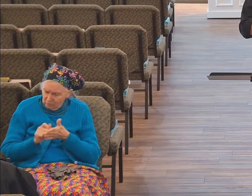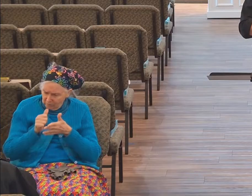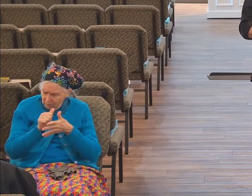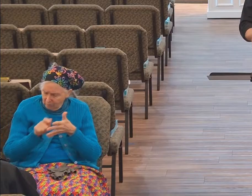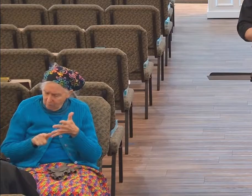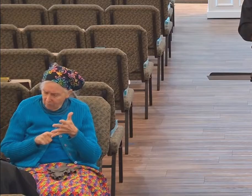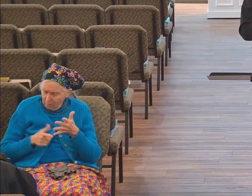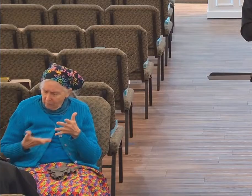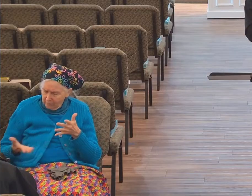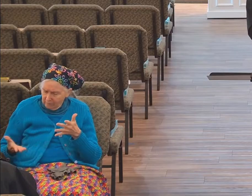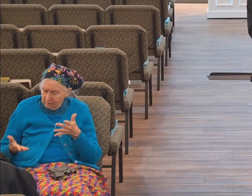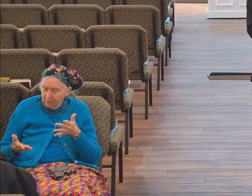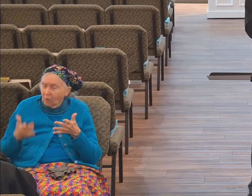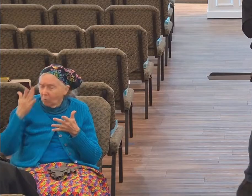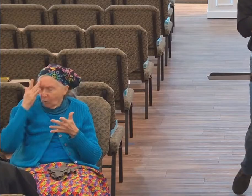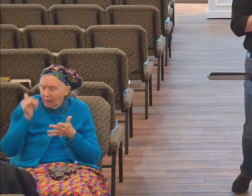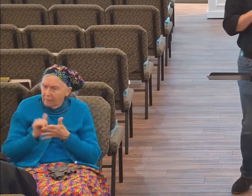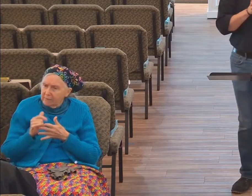Why was this important?